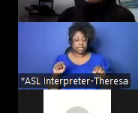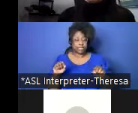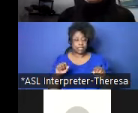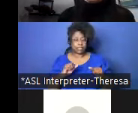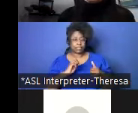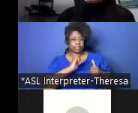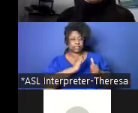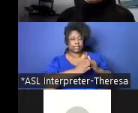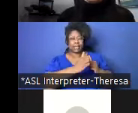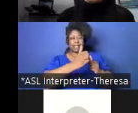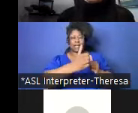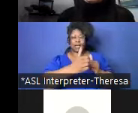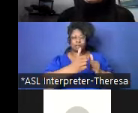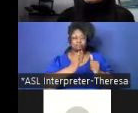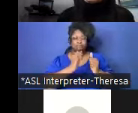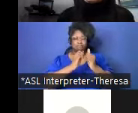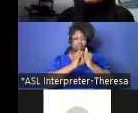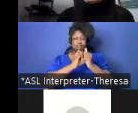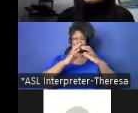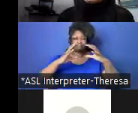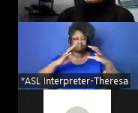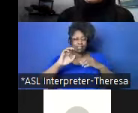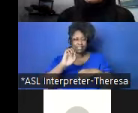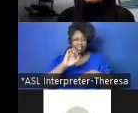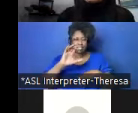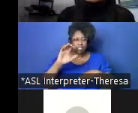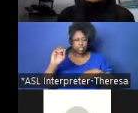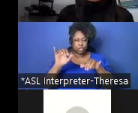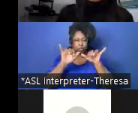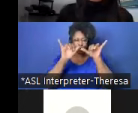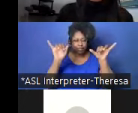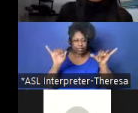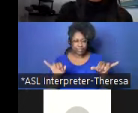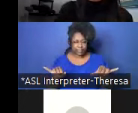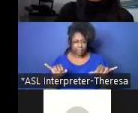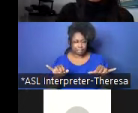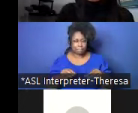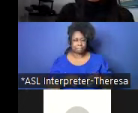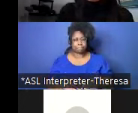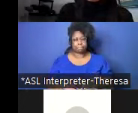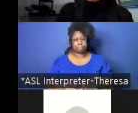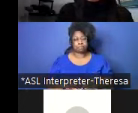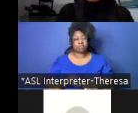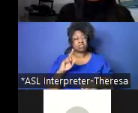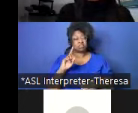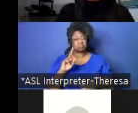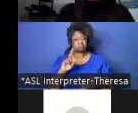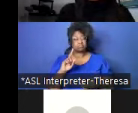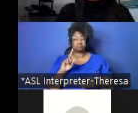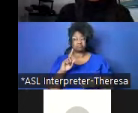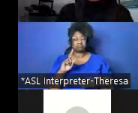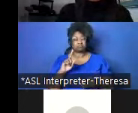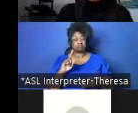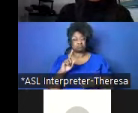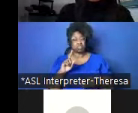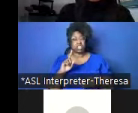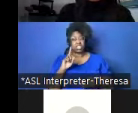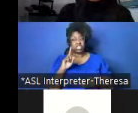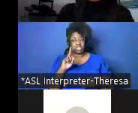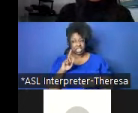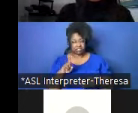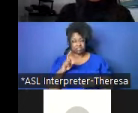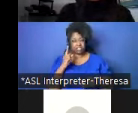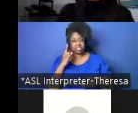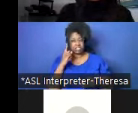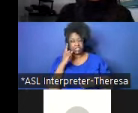ecosystem benefits into the project, but has to be kind of considered with some of the other uses